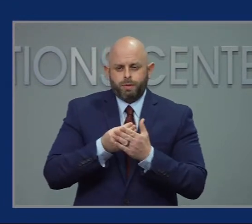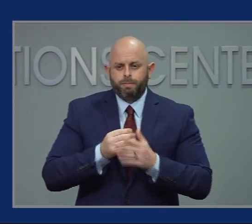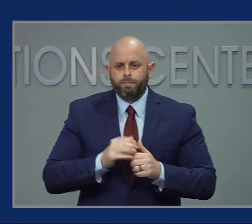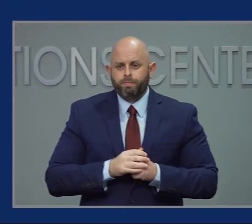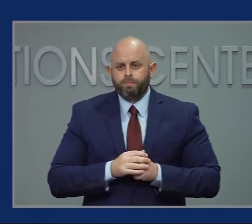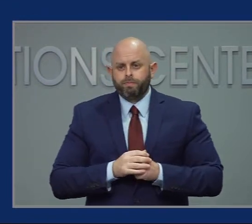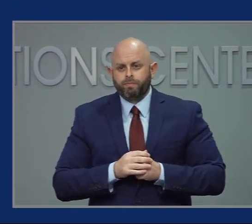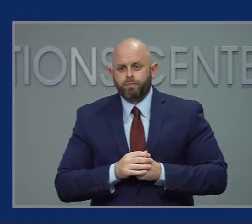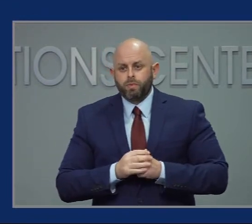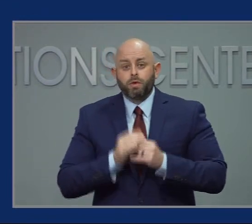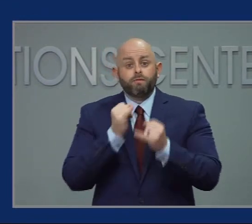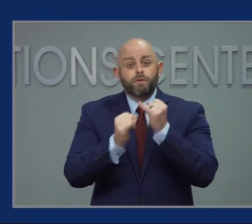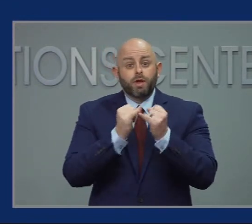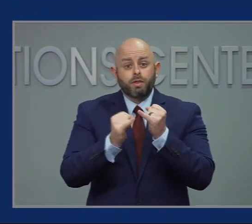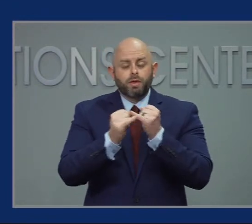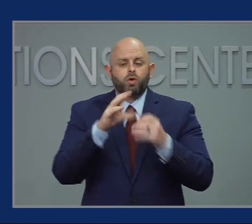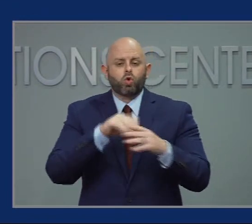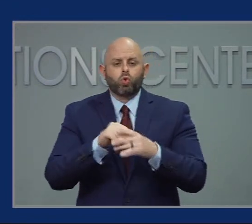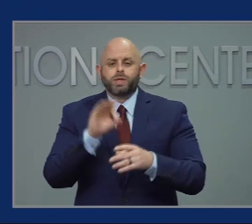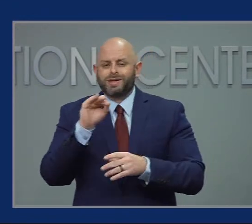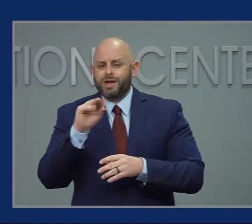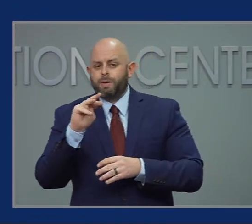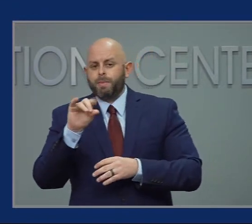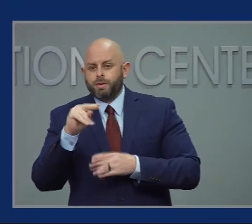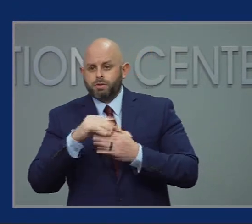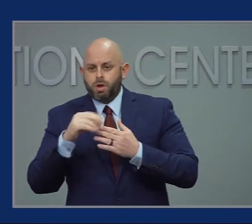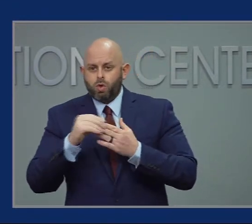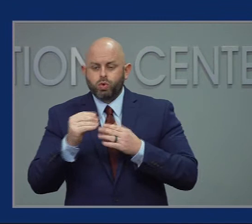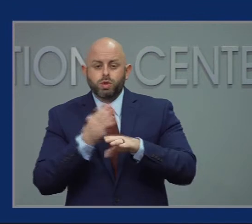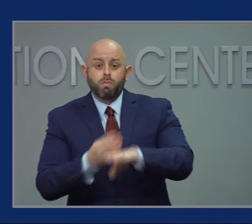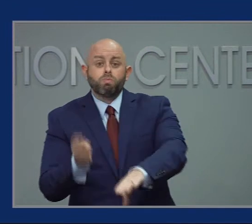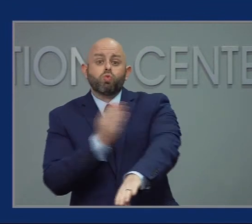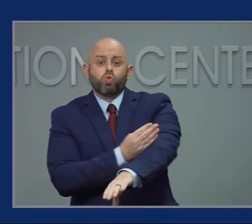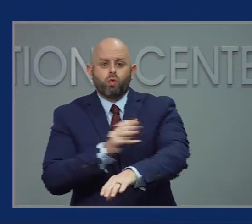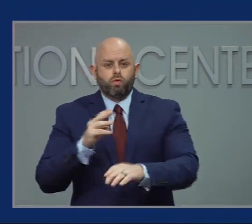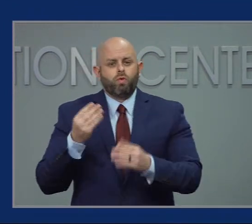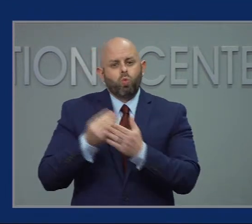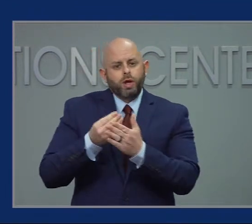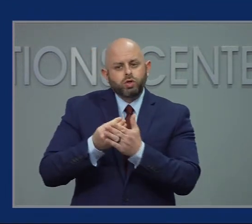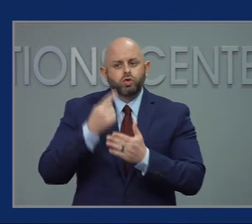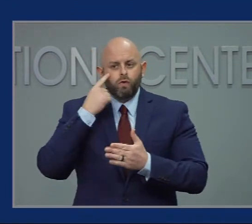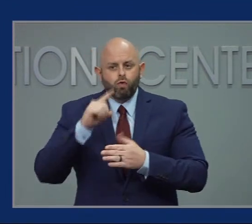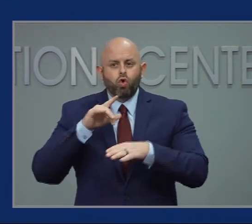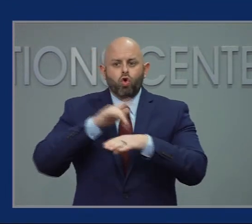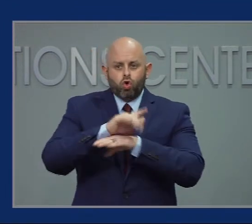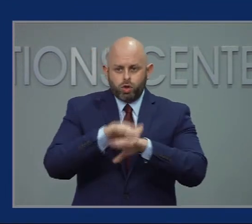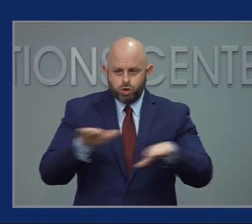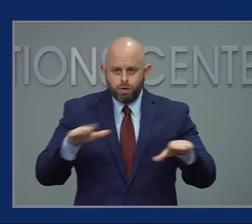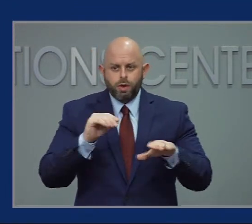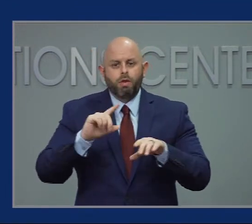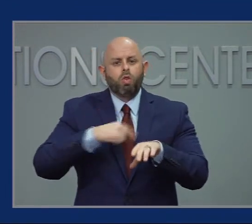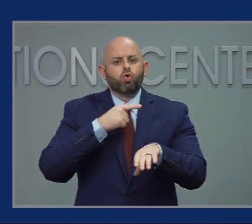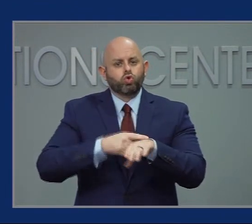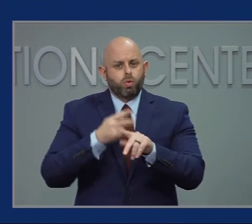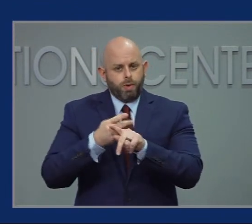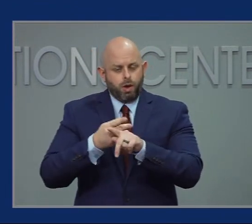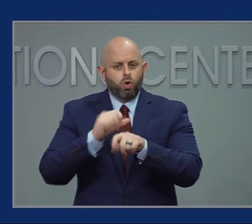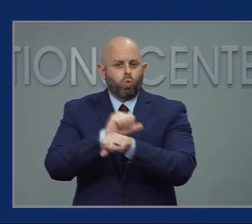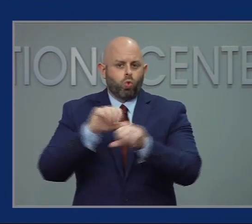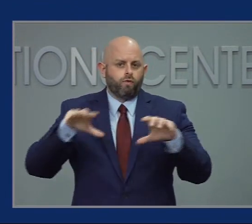this area, it also includes $90 million to improve wages for early childhood and long-term care workforce.